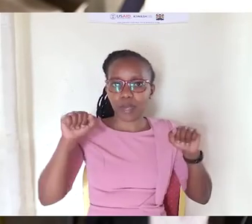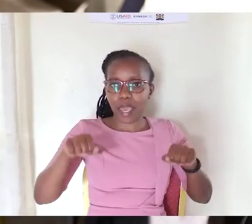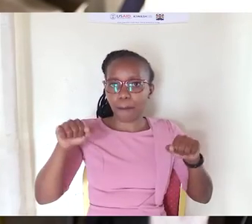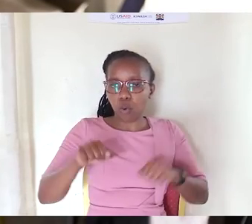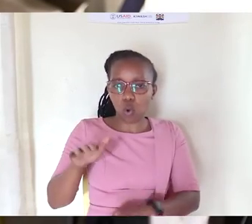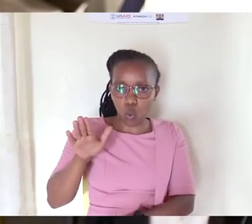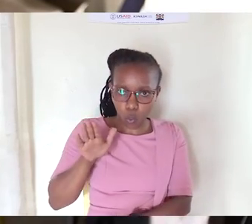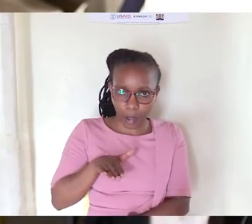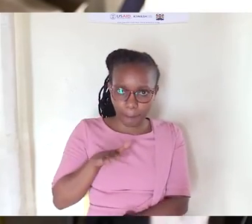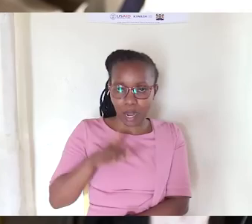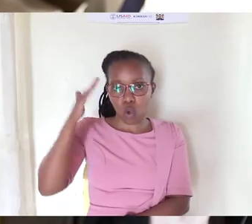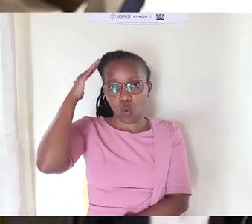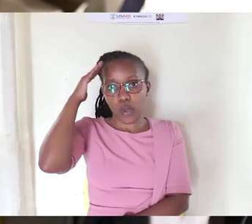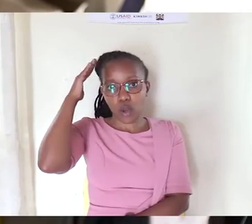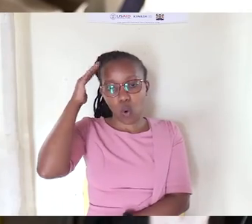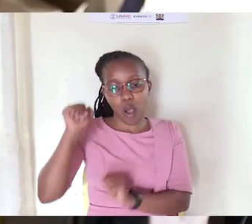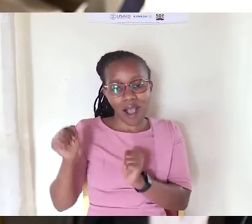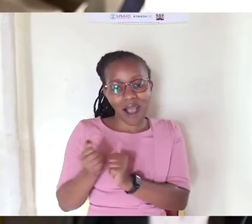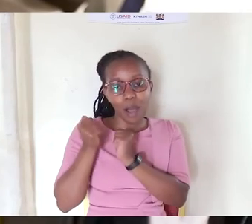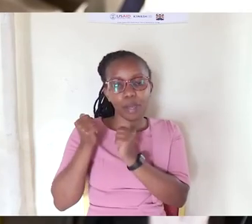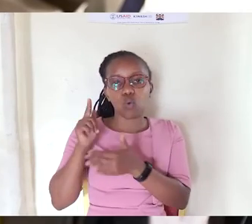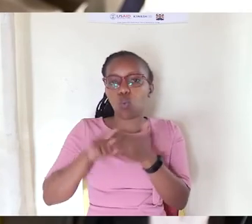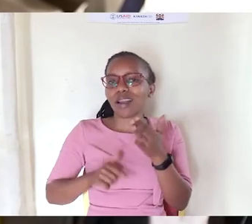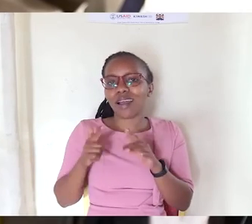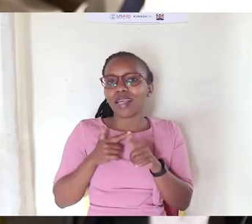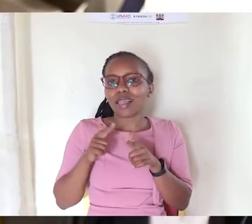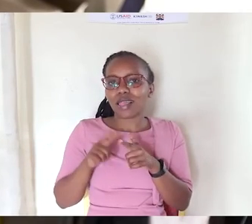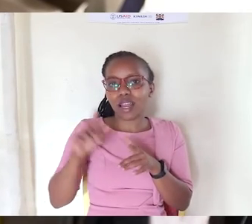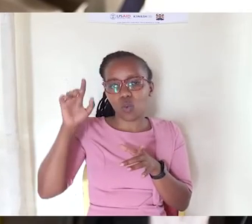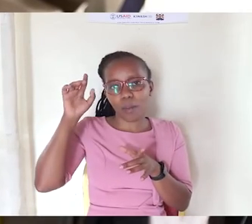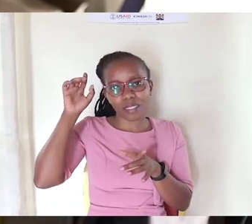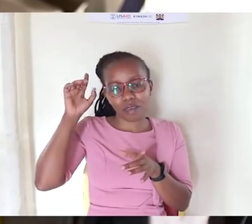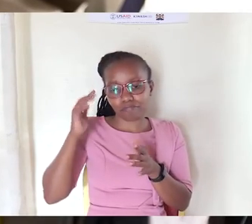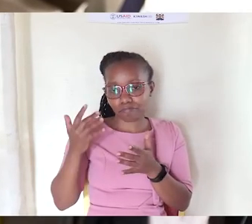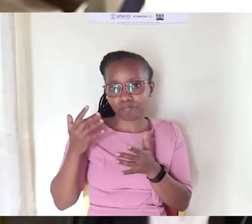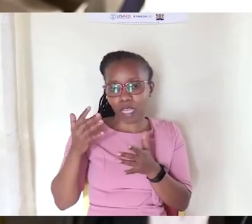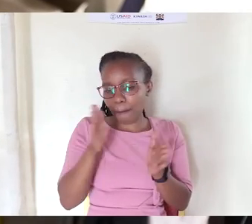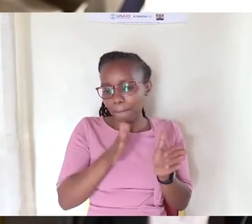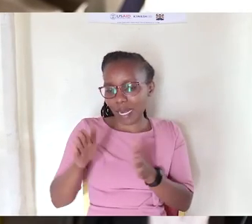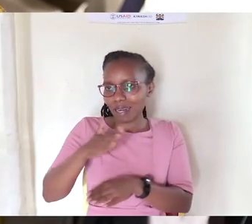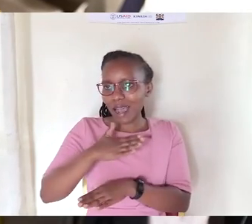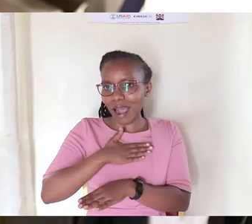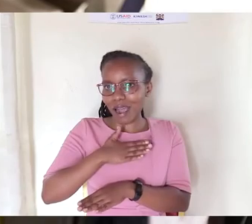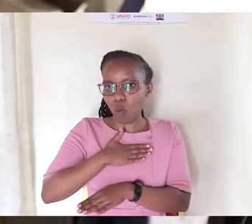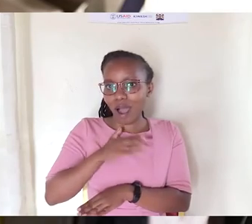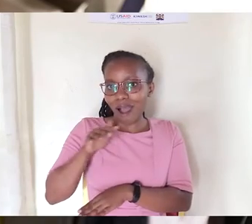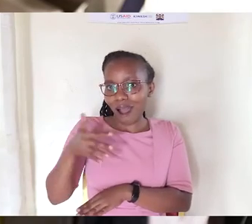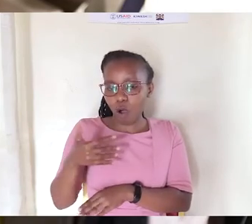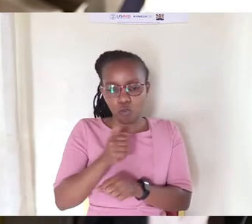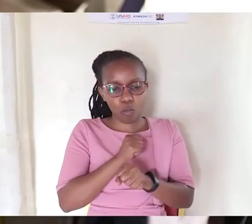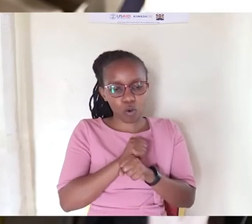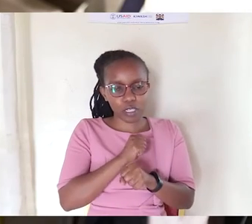here, knowing exactly what goes on, we must be able to design our plan for our